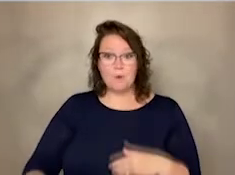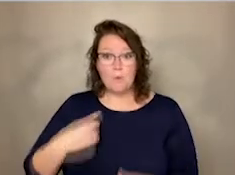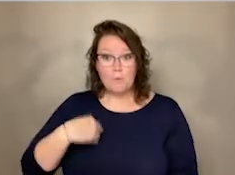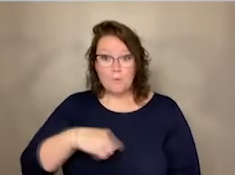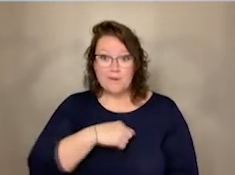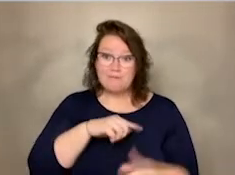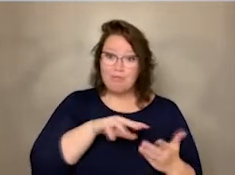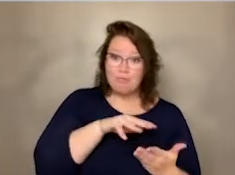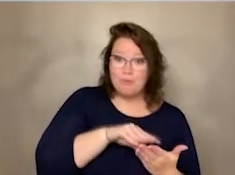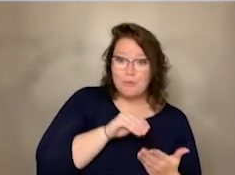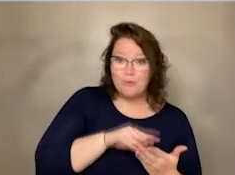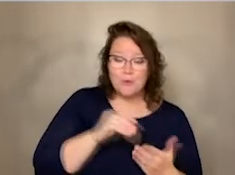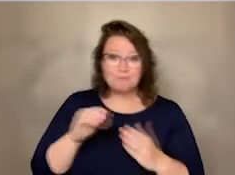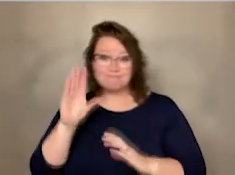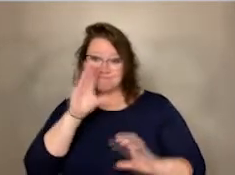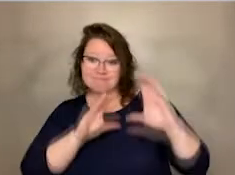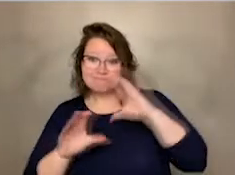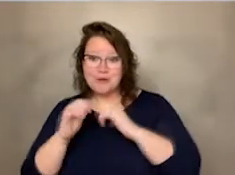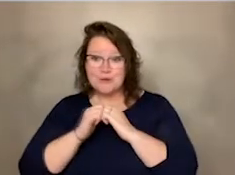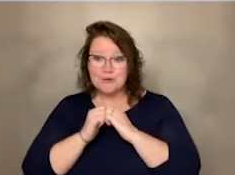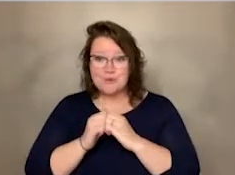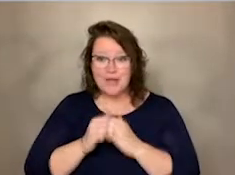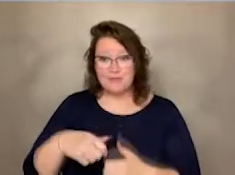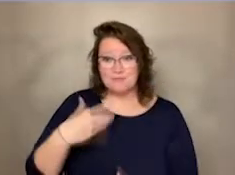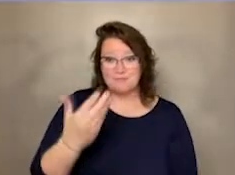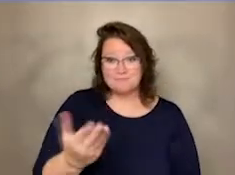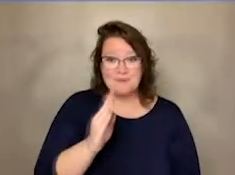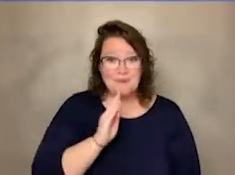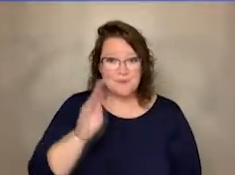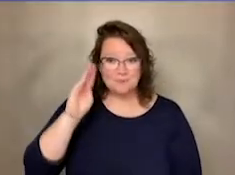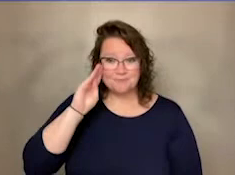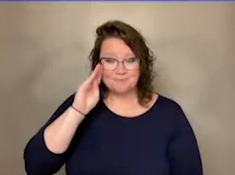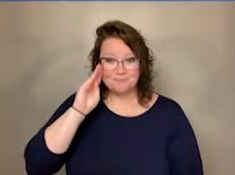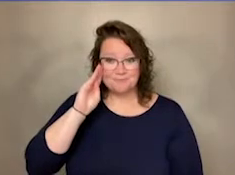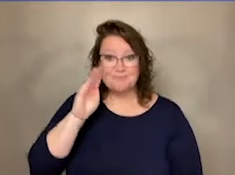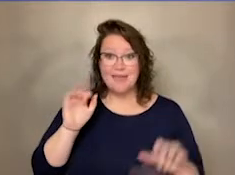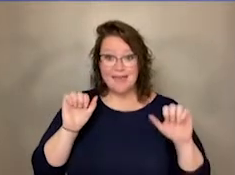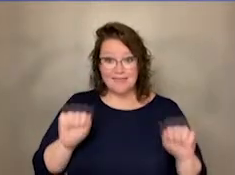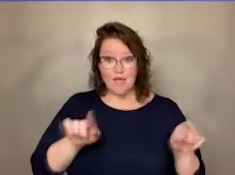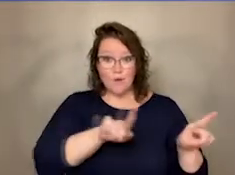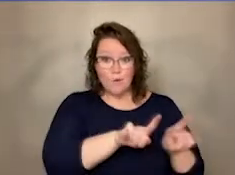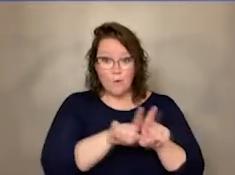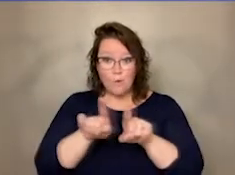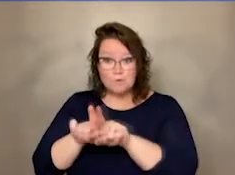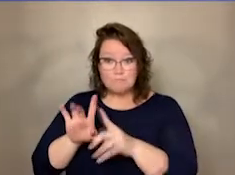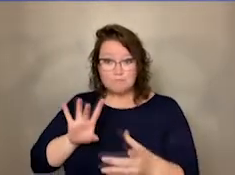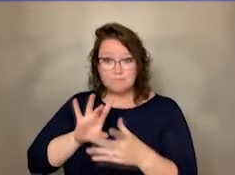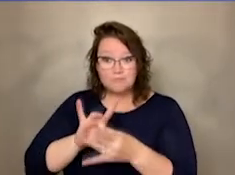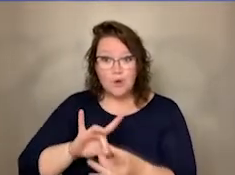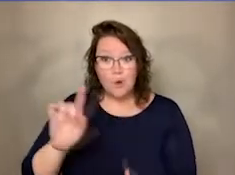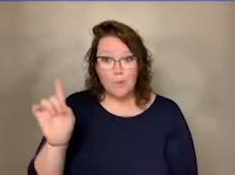can learn and explore together from right where you are. You can also connect with us